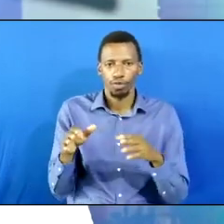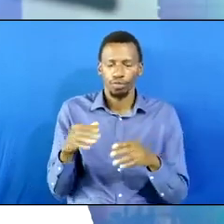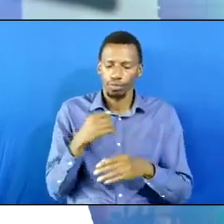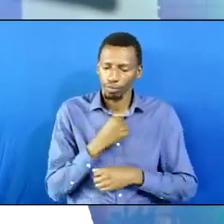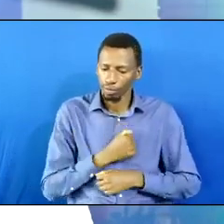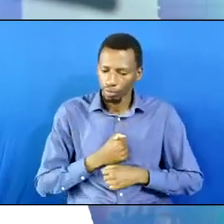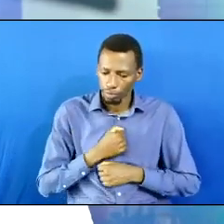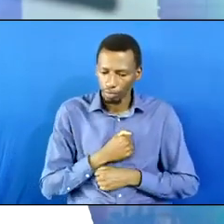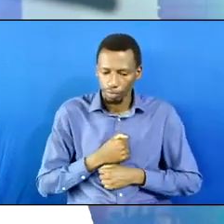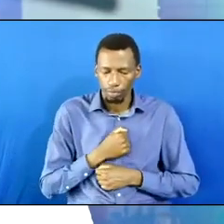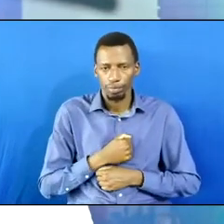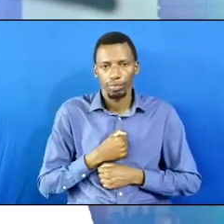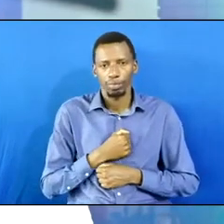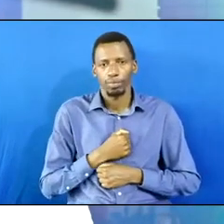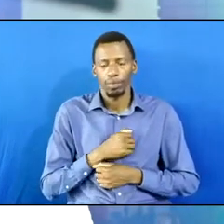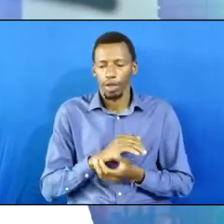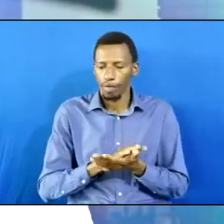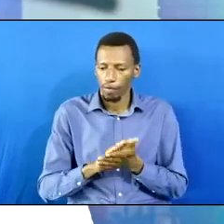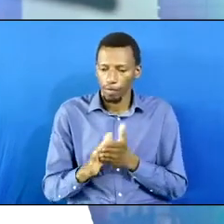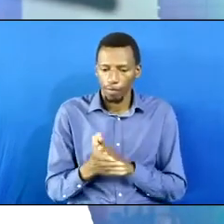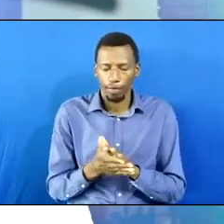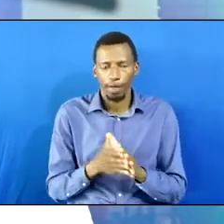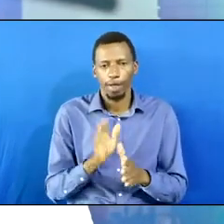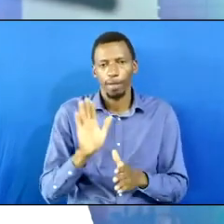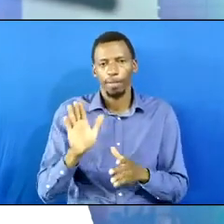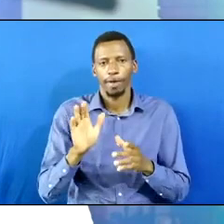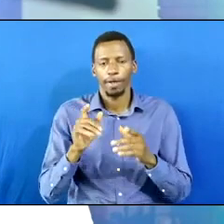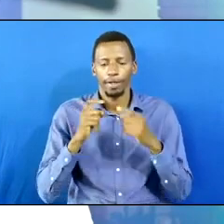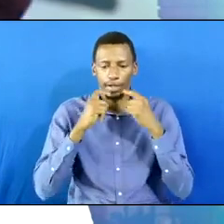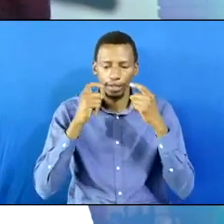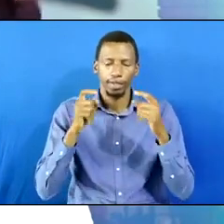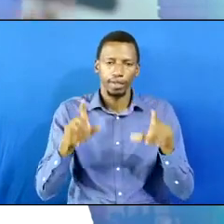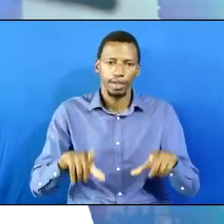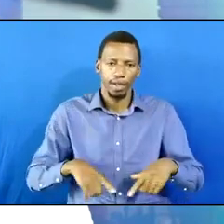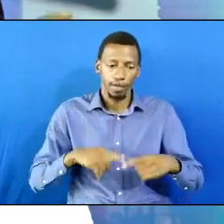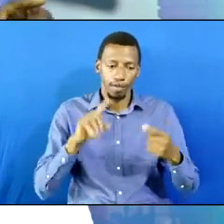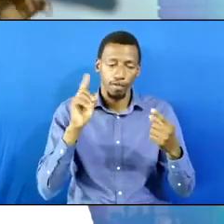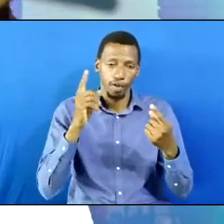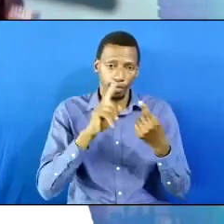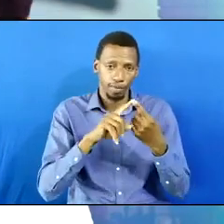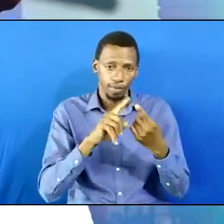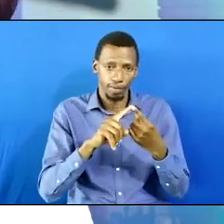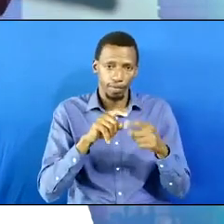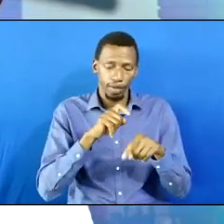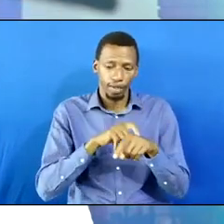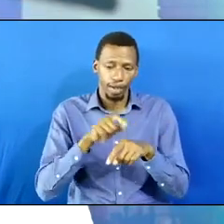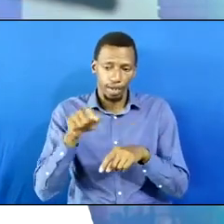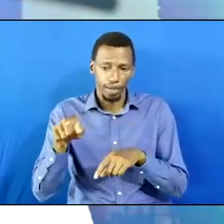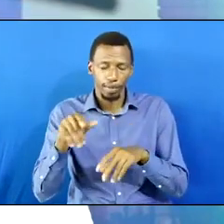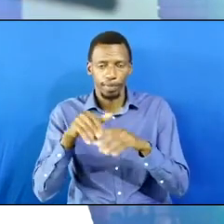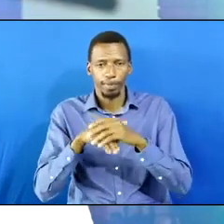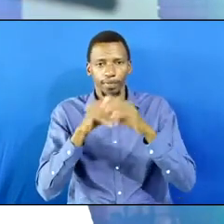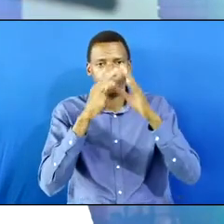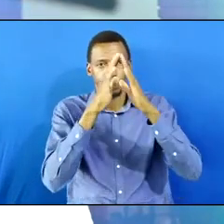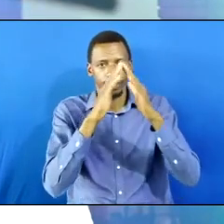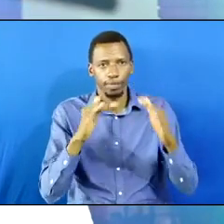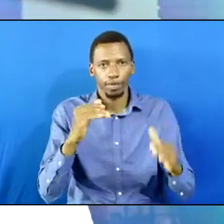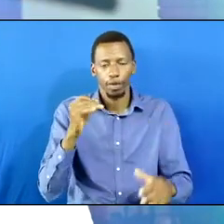confess and forsake his sinful life. First one, when he was in the house of